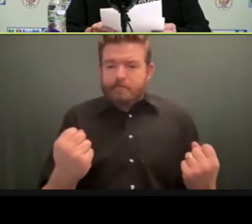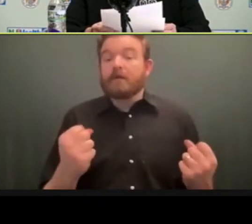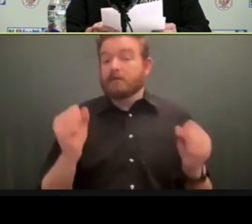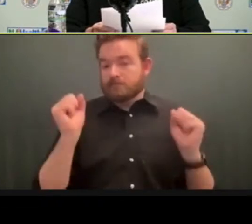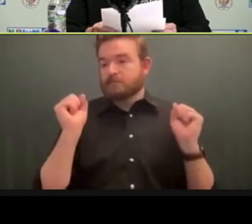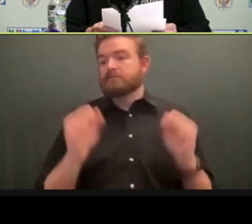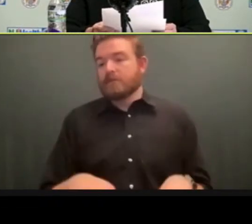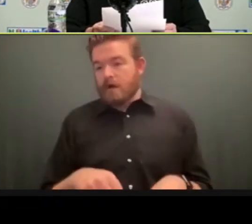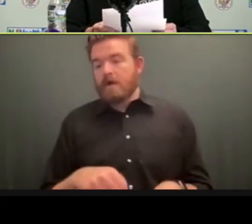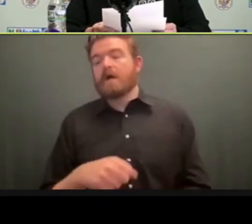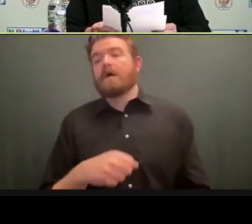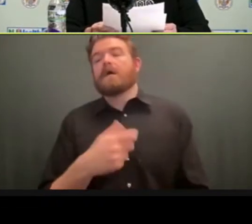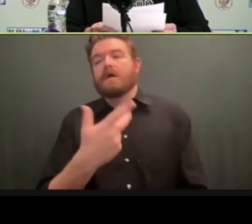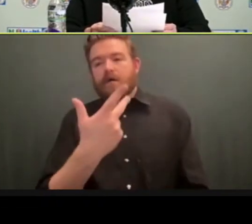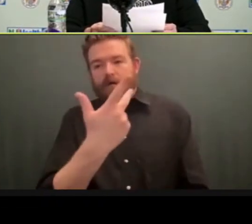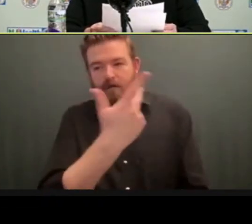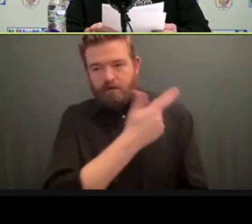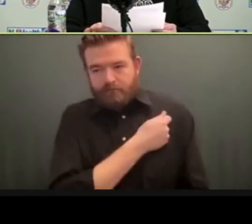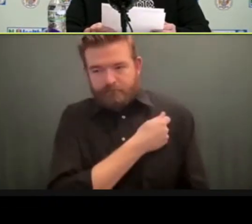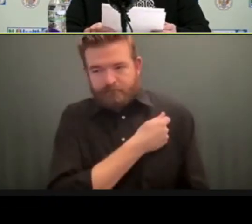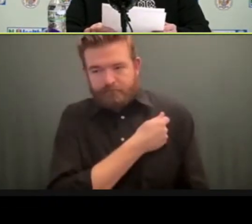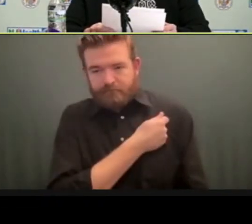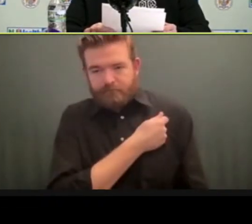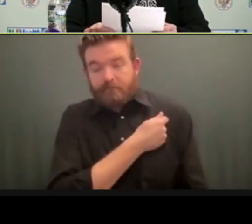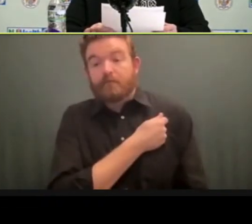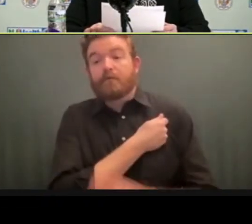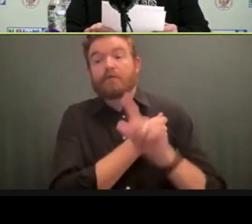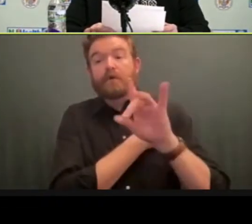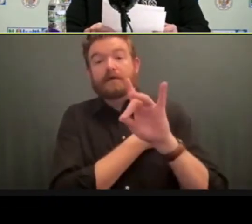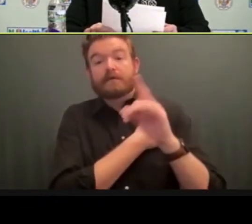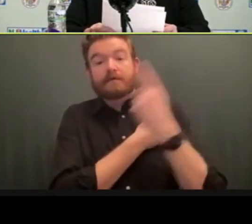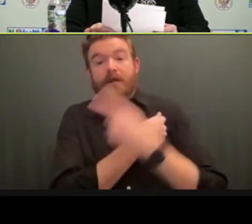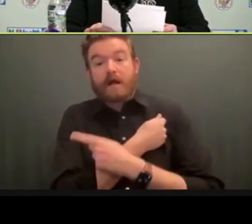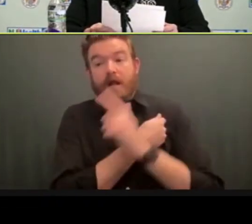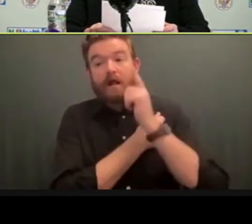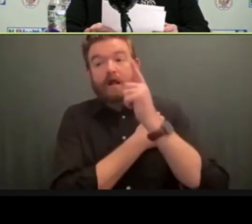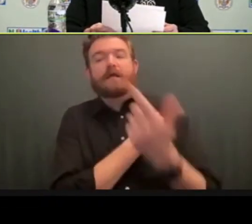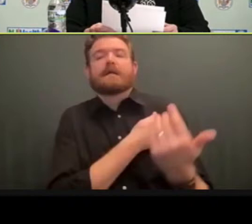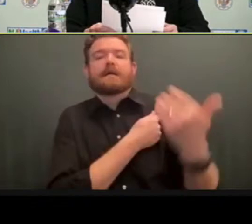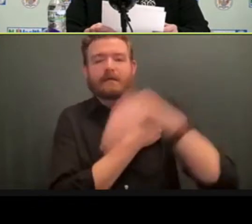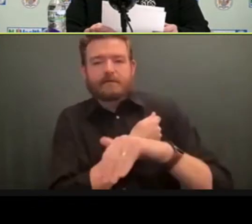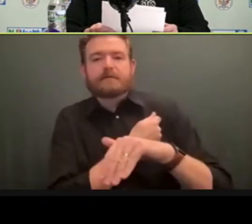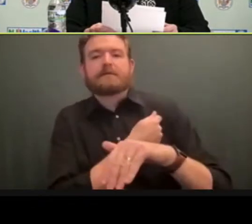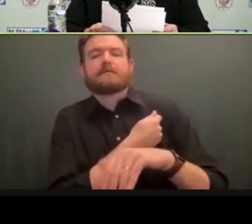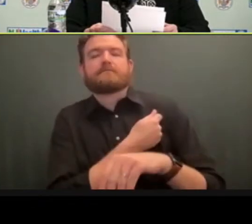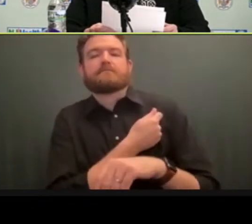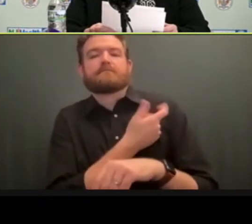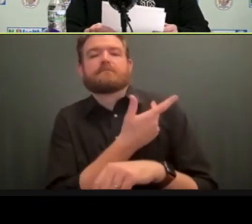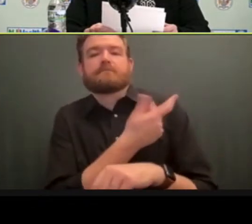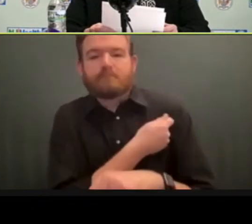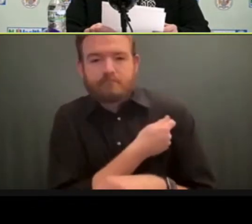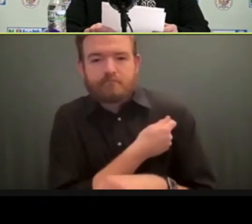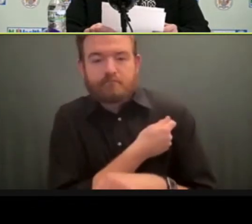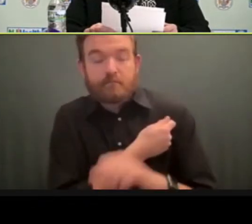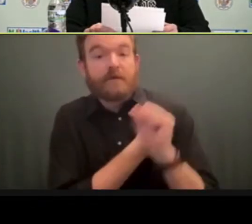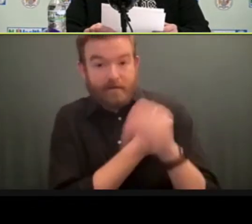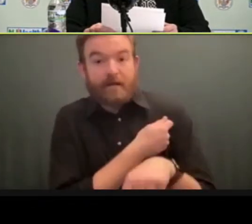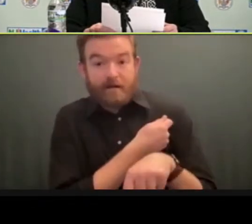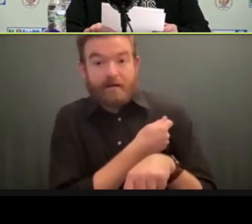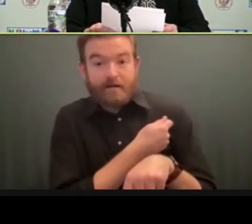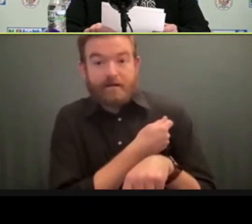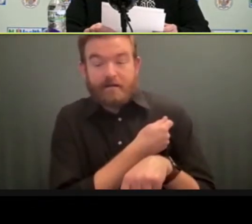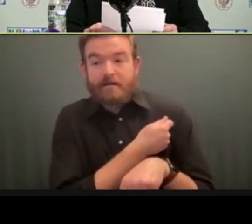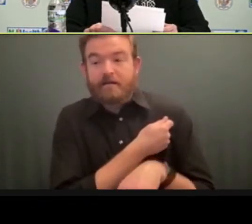the unvaccinated remain most at risk of severe illness or death from Omicron. So please,